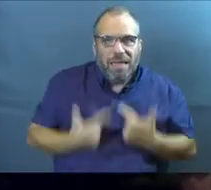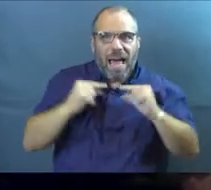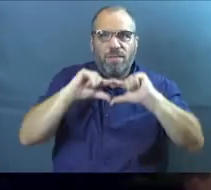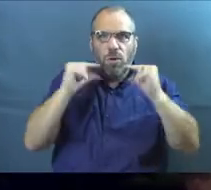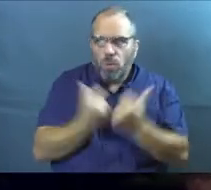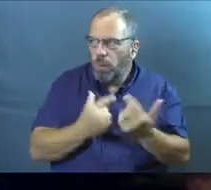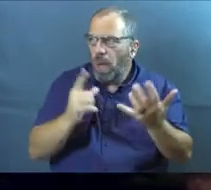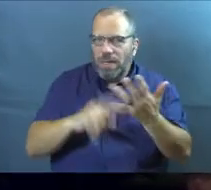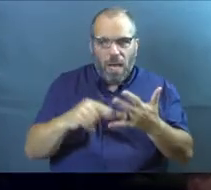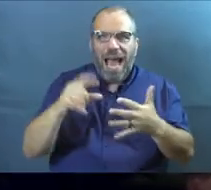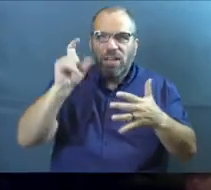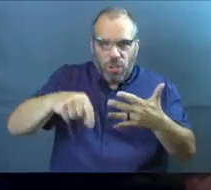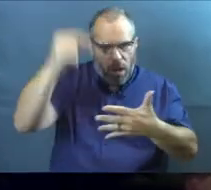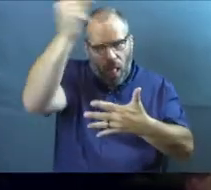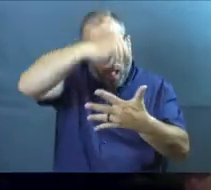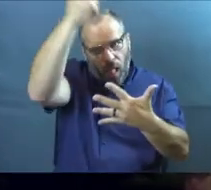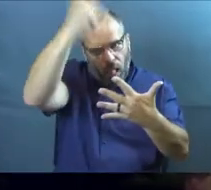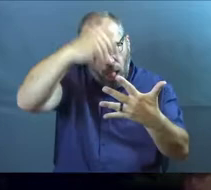group.